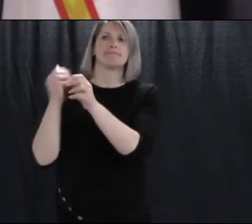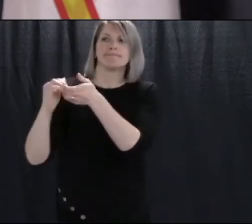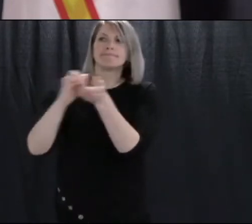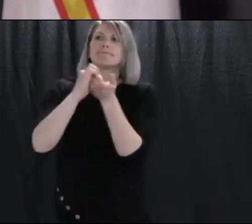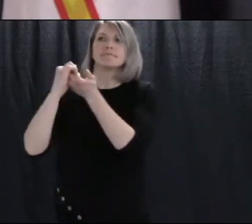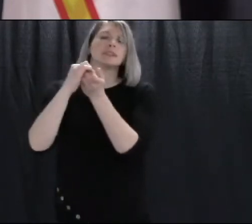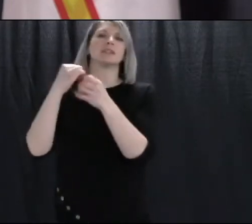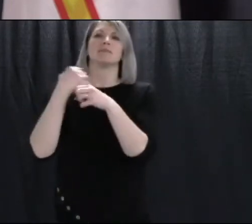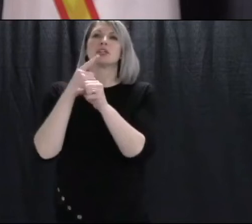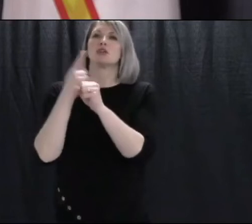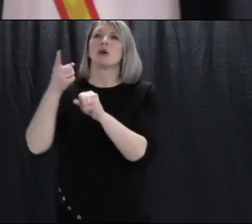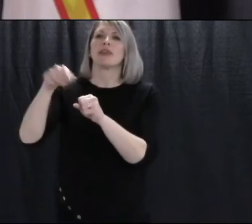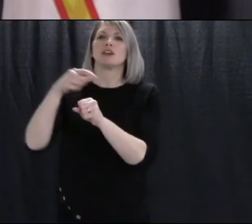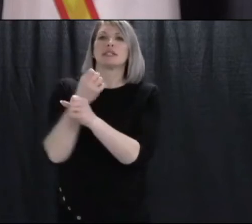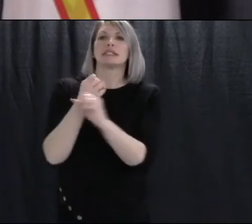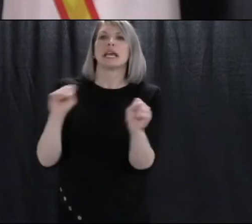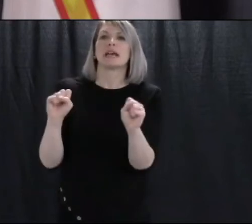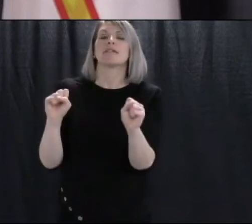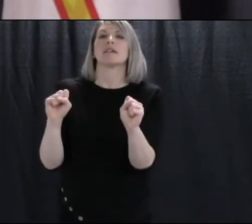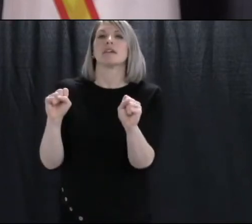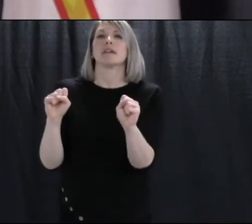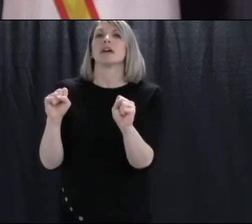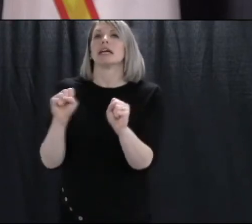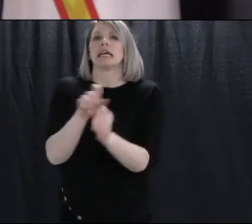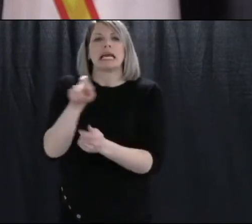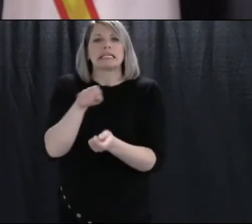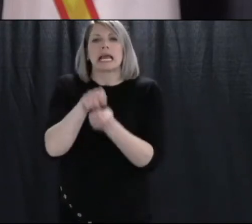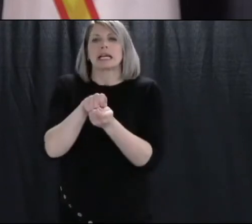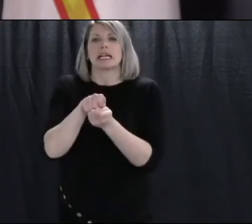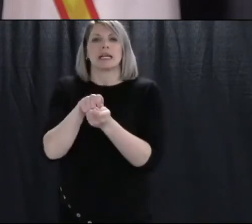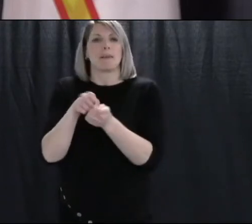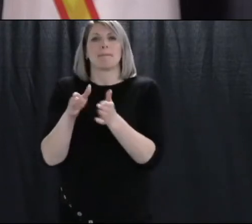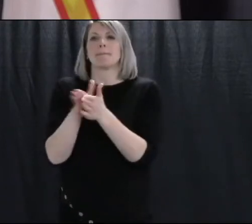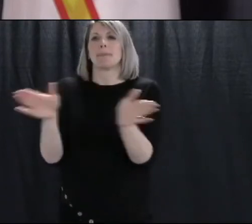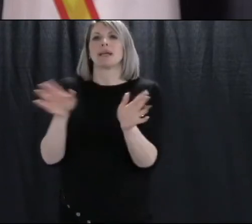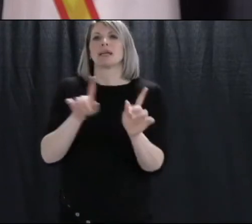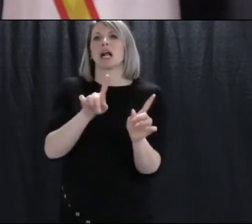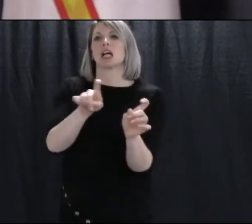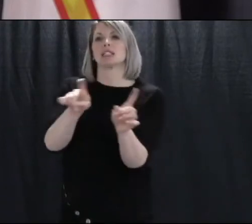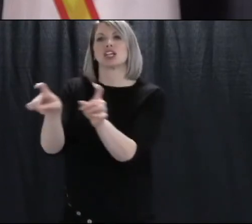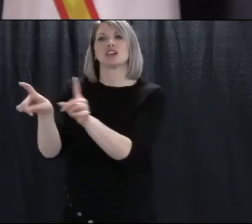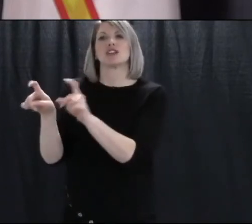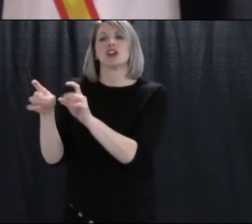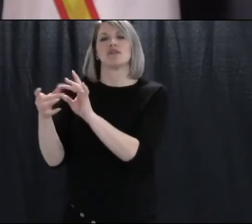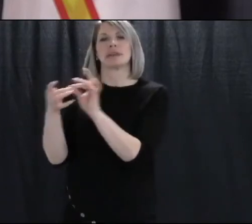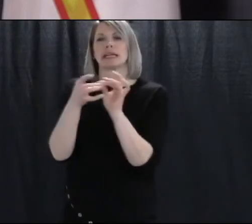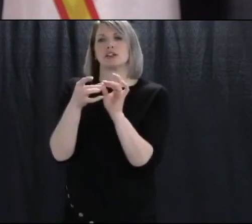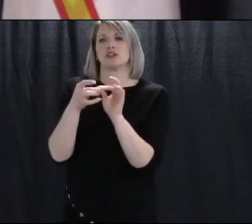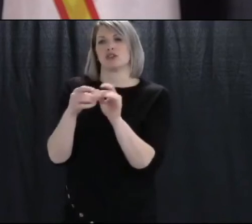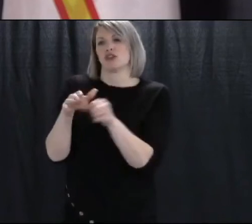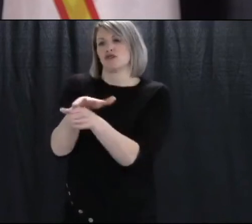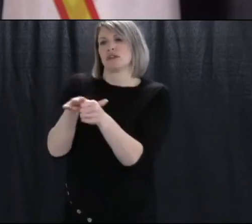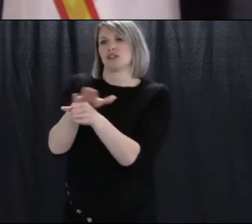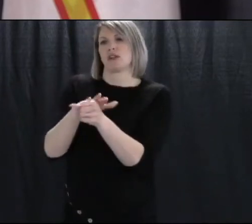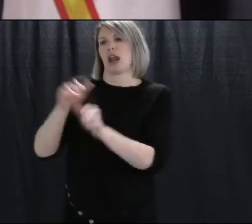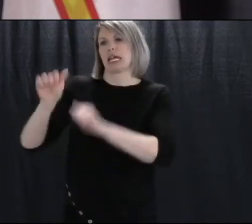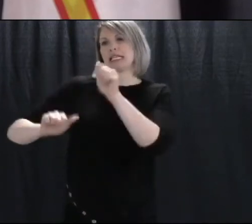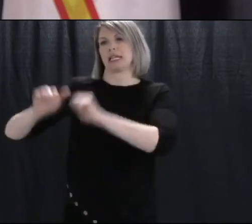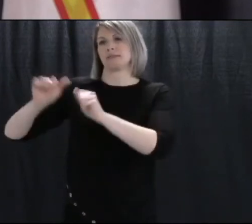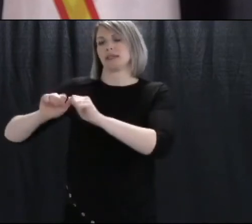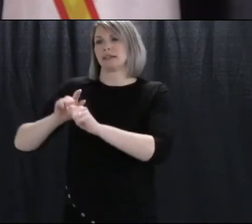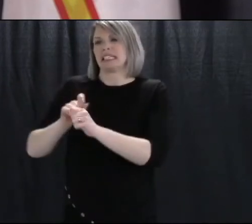to make sure that those workers are safe. But the exact where we are with public consultations around the regional assessment, I don't